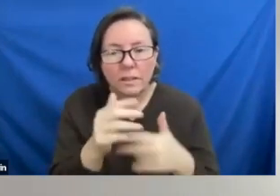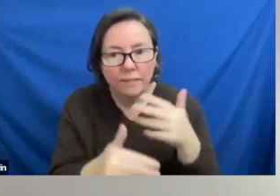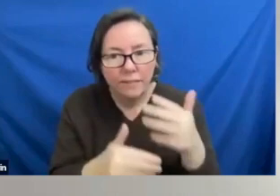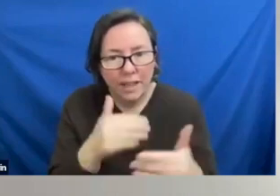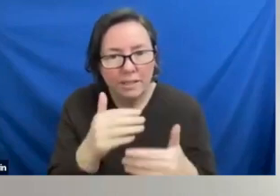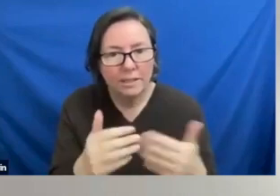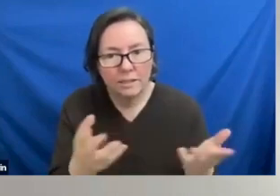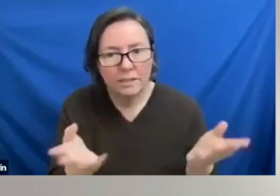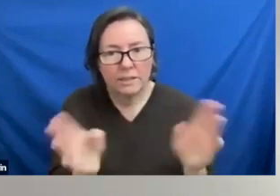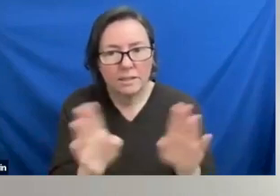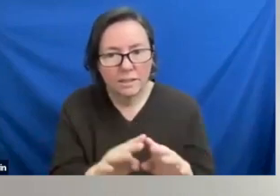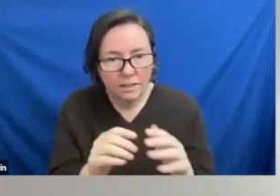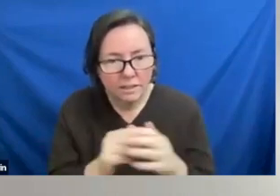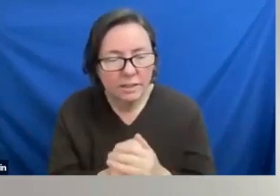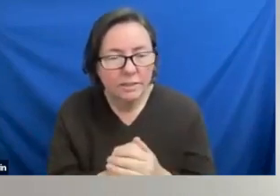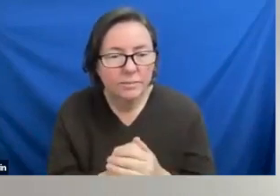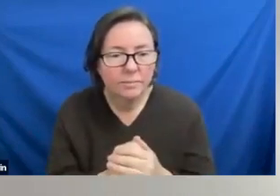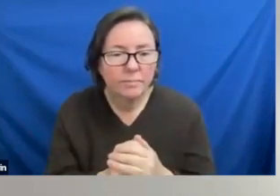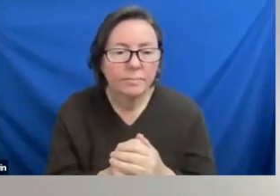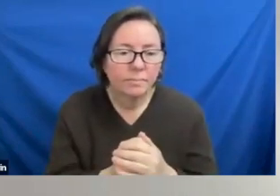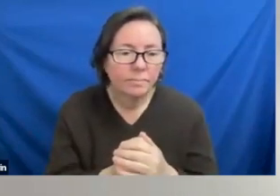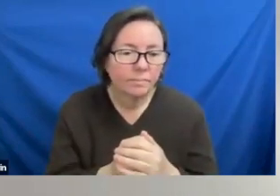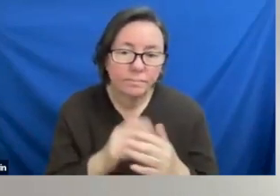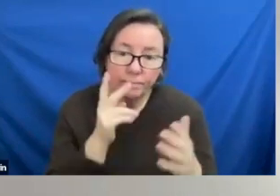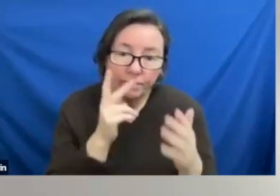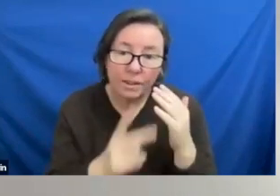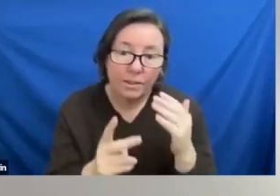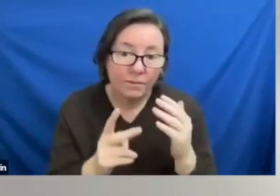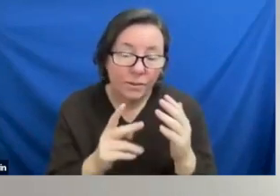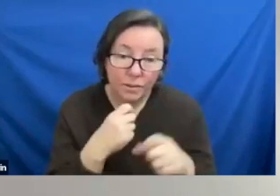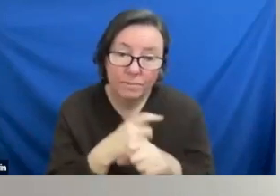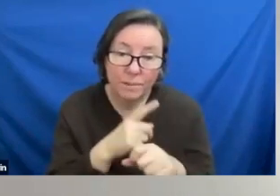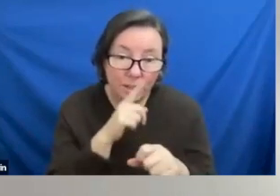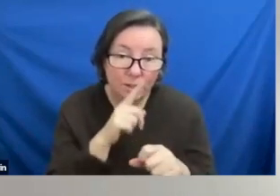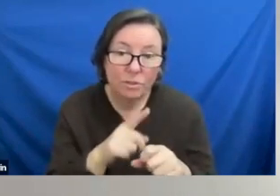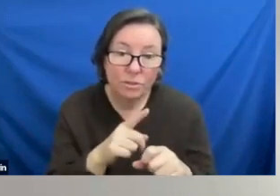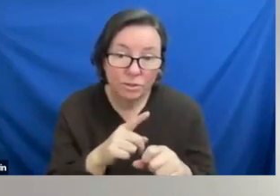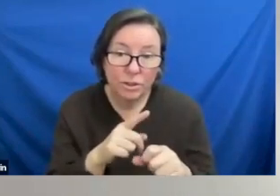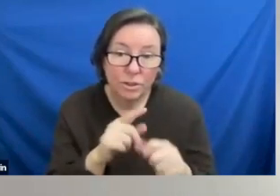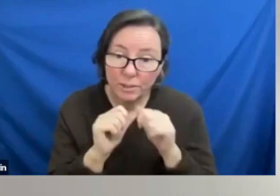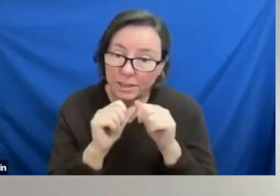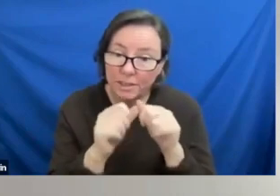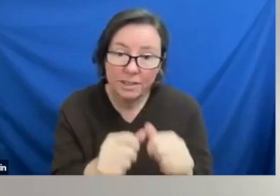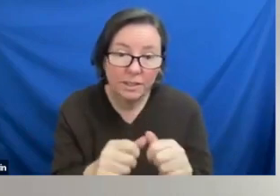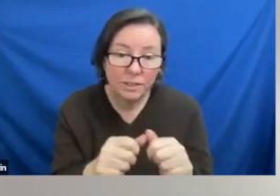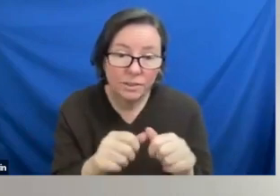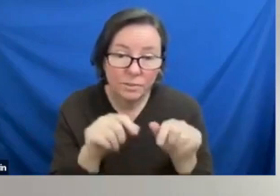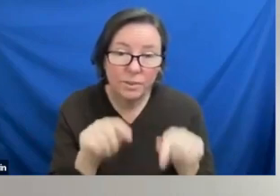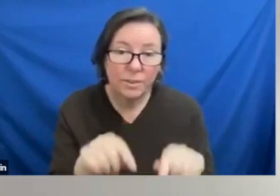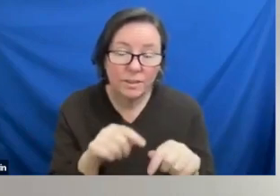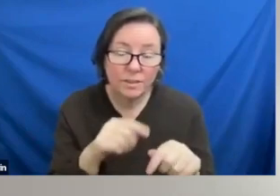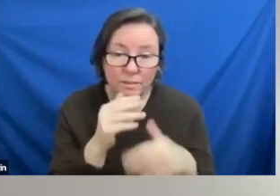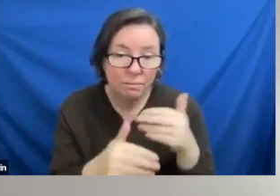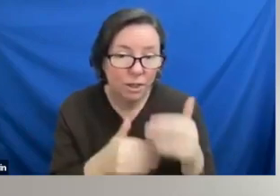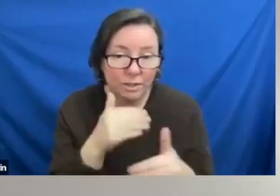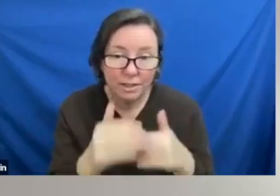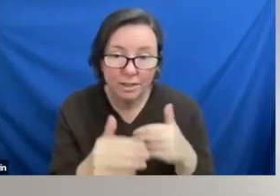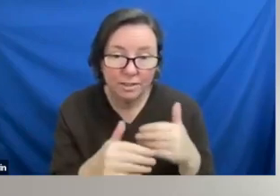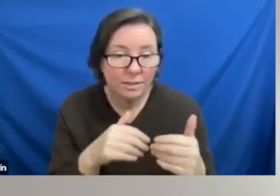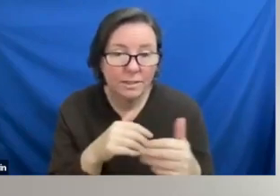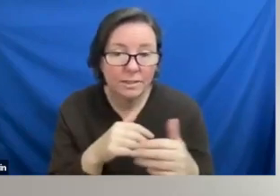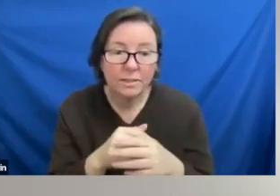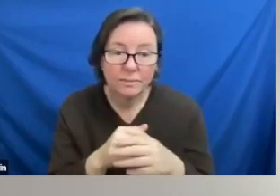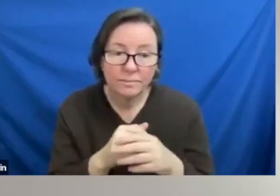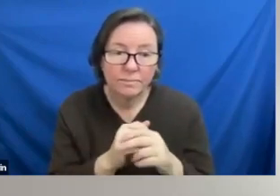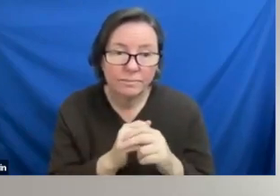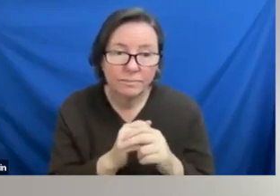improvements happening. And I just look forward to making sure we continue to be engaged and that we continue the